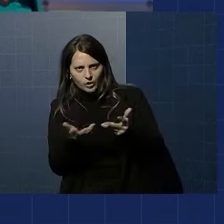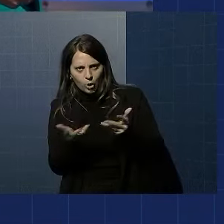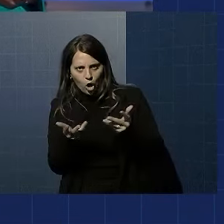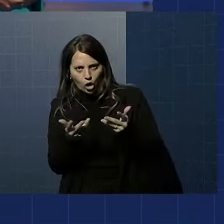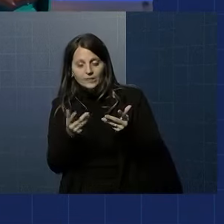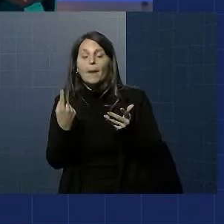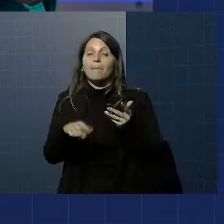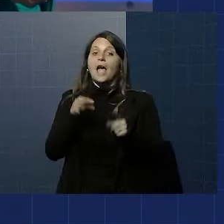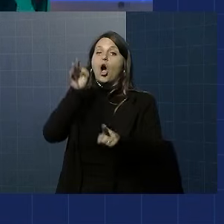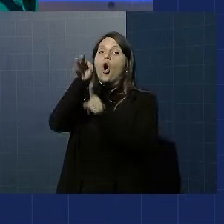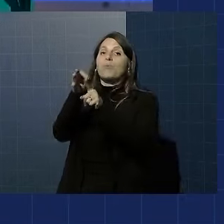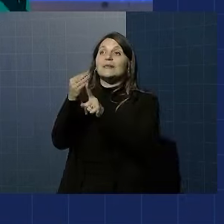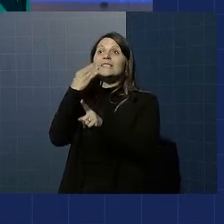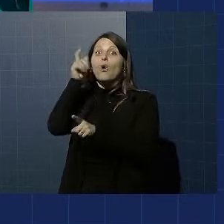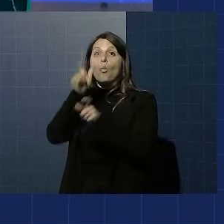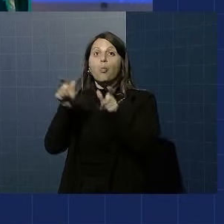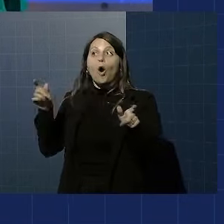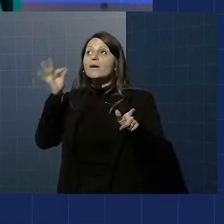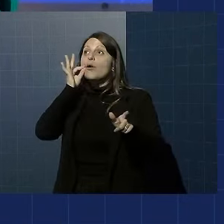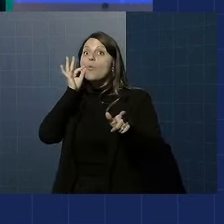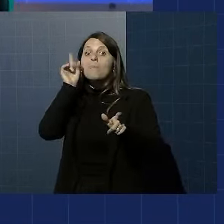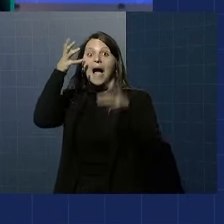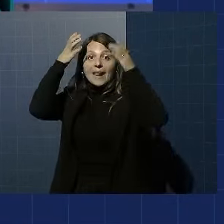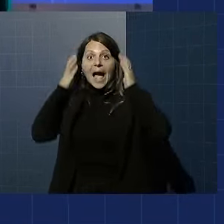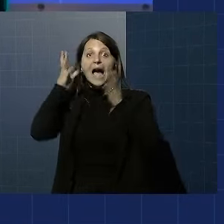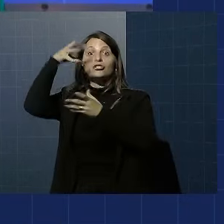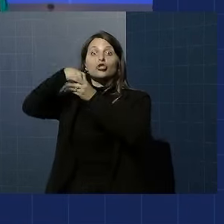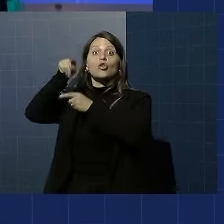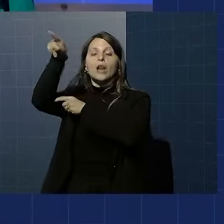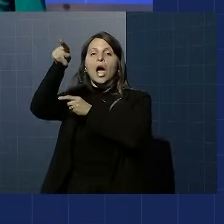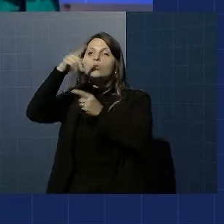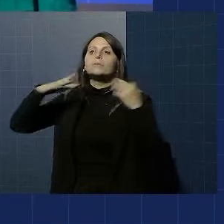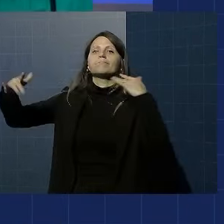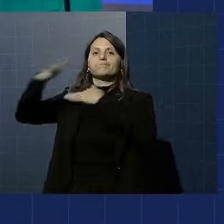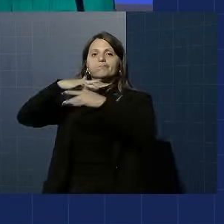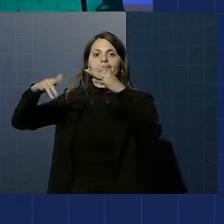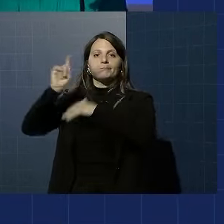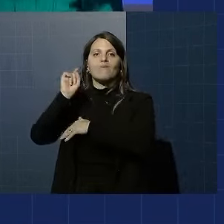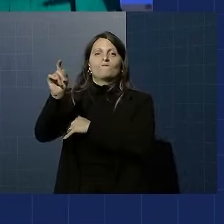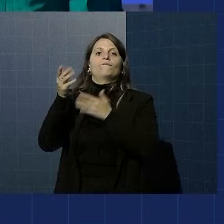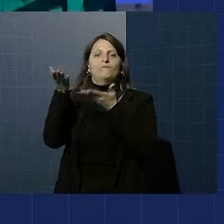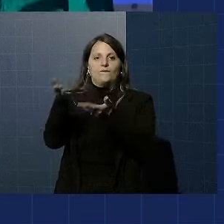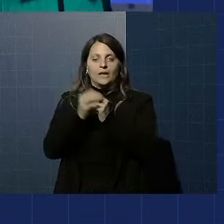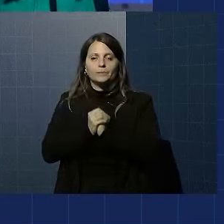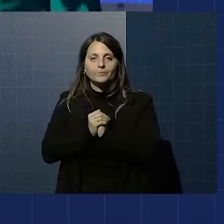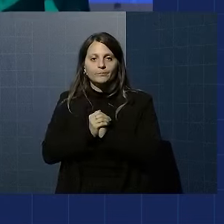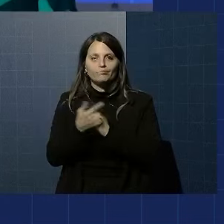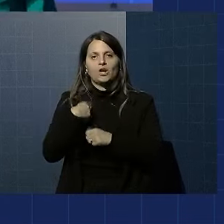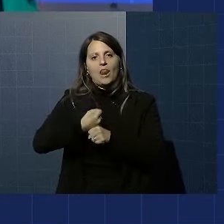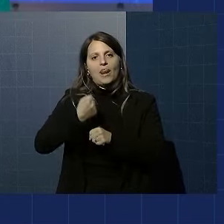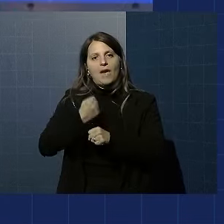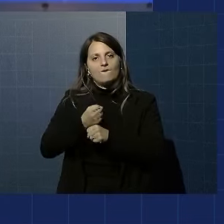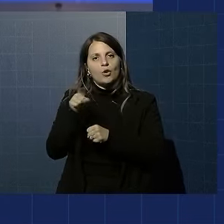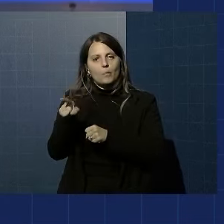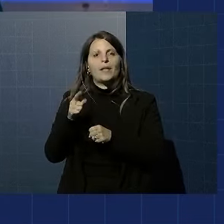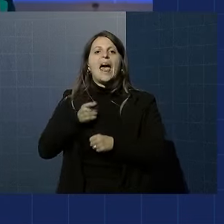point. So I work for the European Space Agency, and there we have a big program looking at human